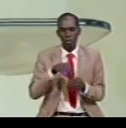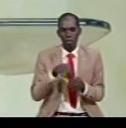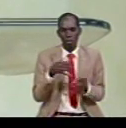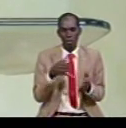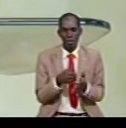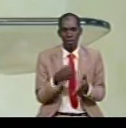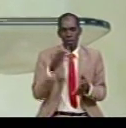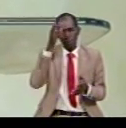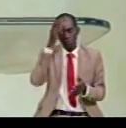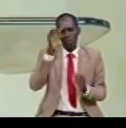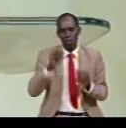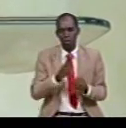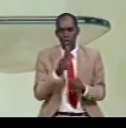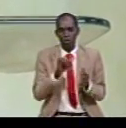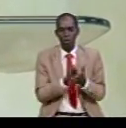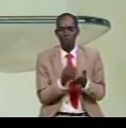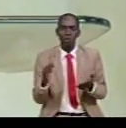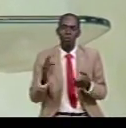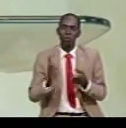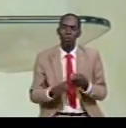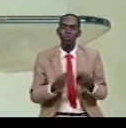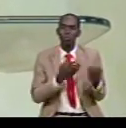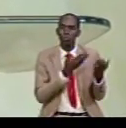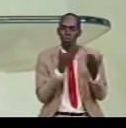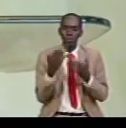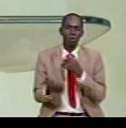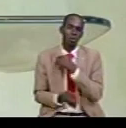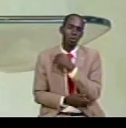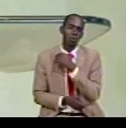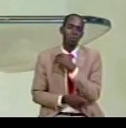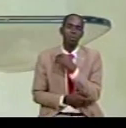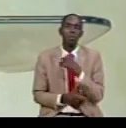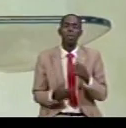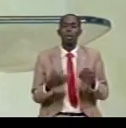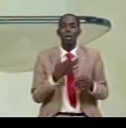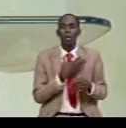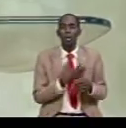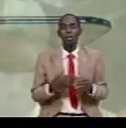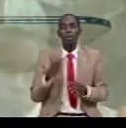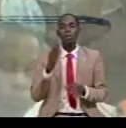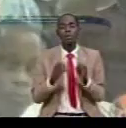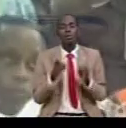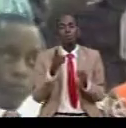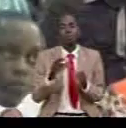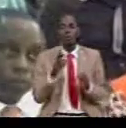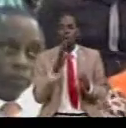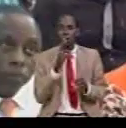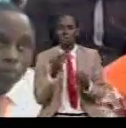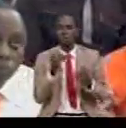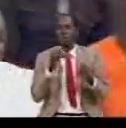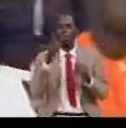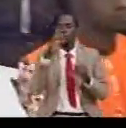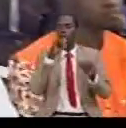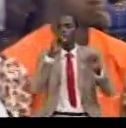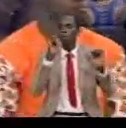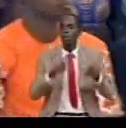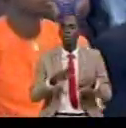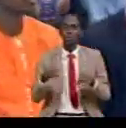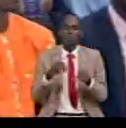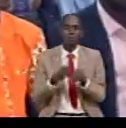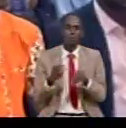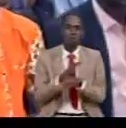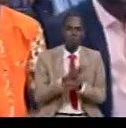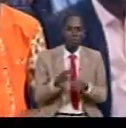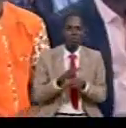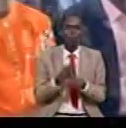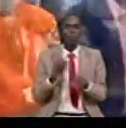after that. I think God is blessing you now with money. You will miss heaven. You will not miss heaven in Jesus' name. That's why in that business, in that